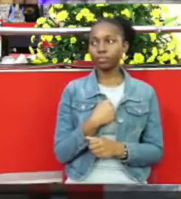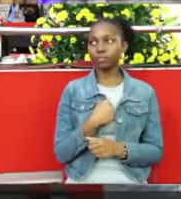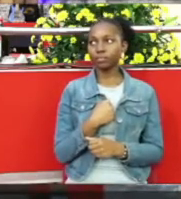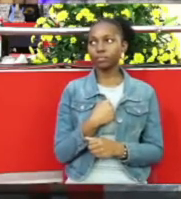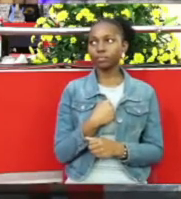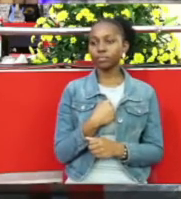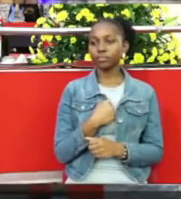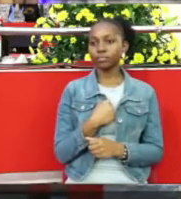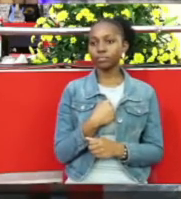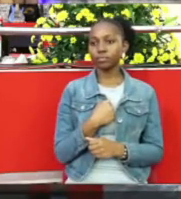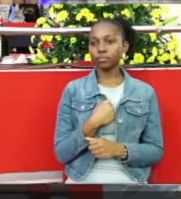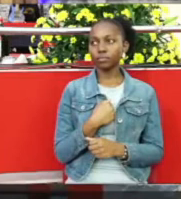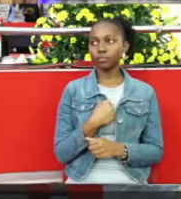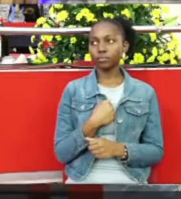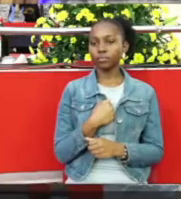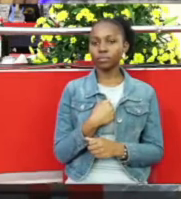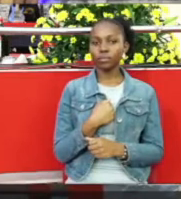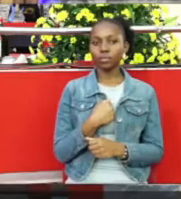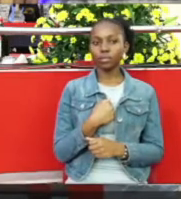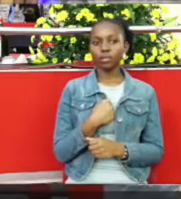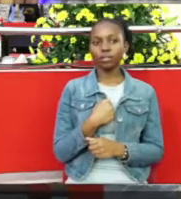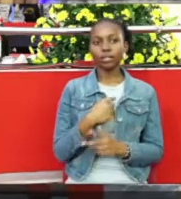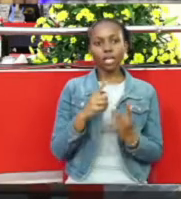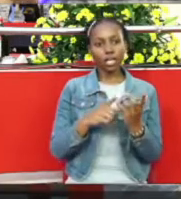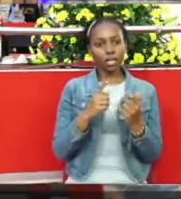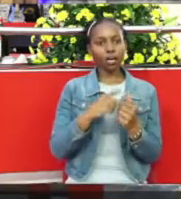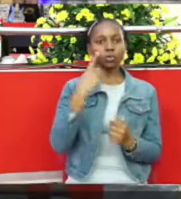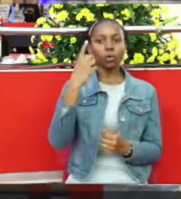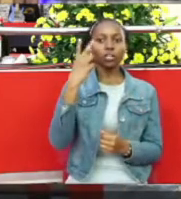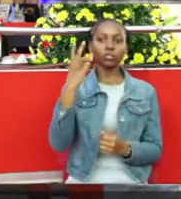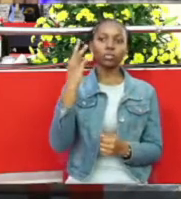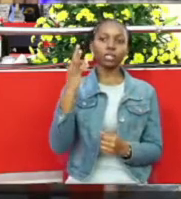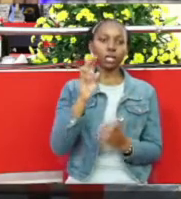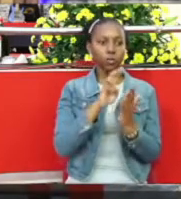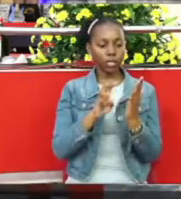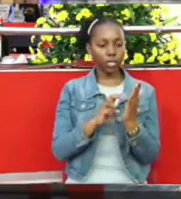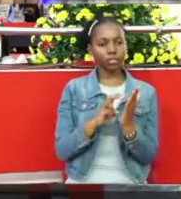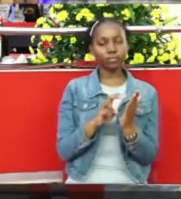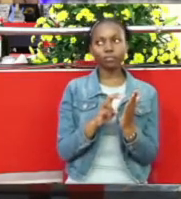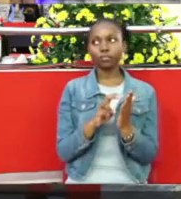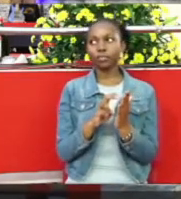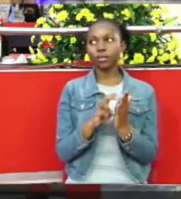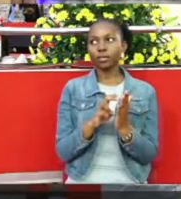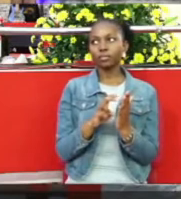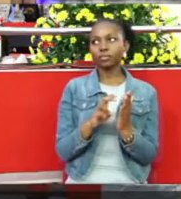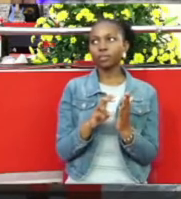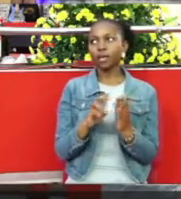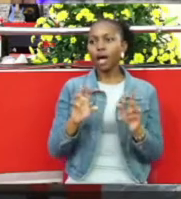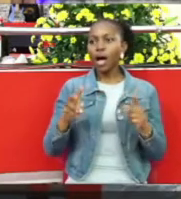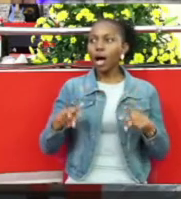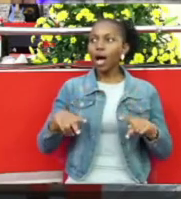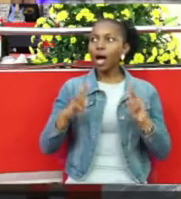So, on account of 1, 2, 3, let's read. However, the Most High does not dwell